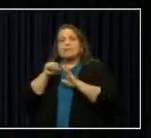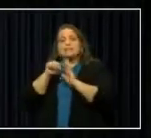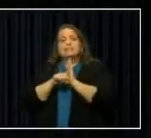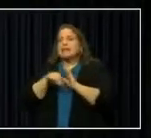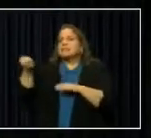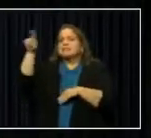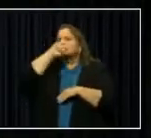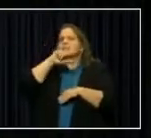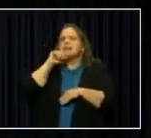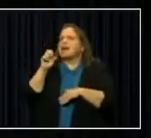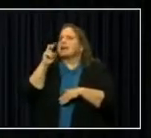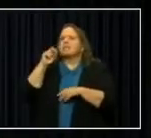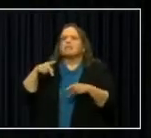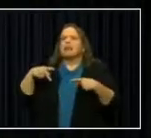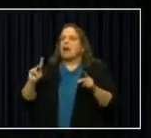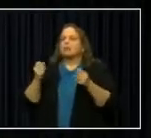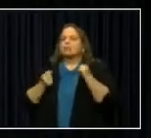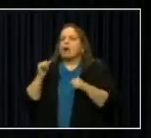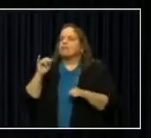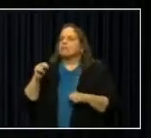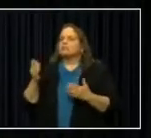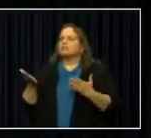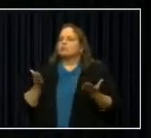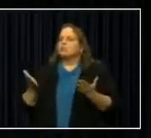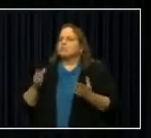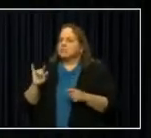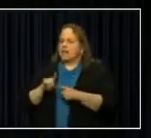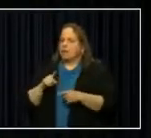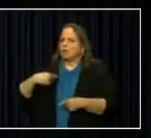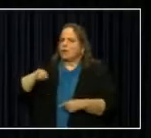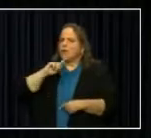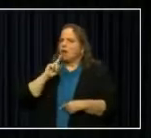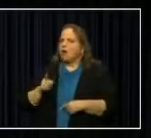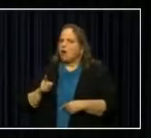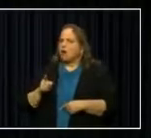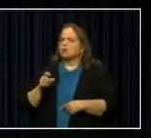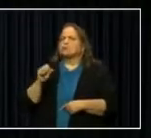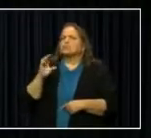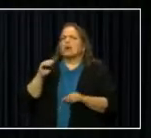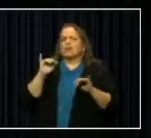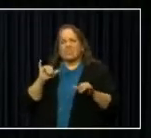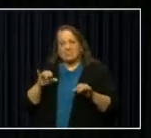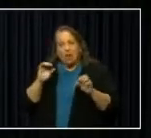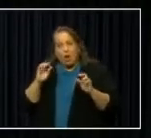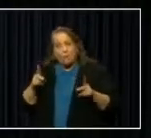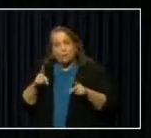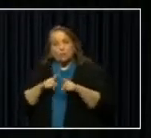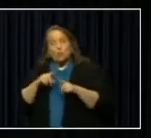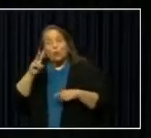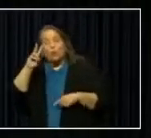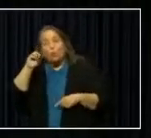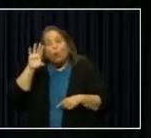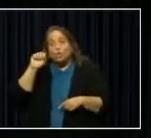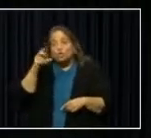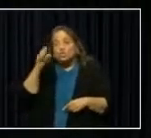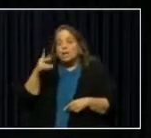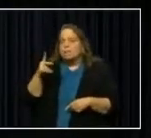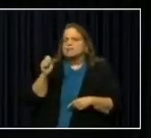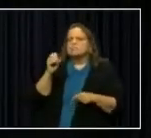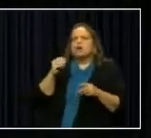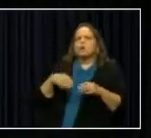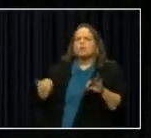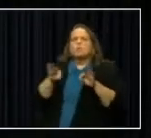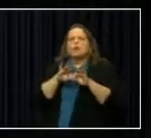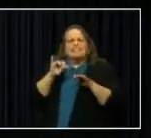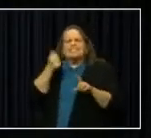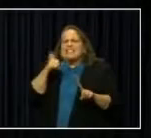those drive-in services like we are. And so this work, this opportunity to worship, which is so important, is